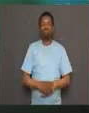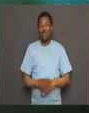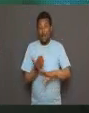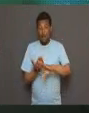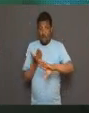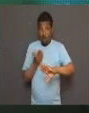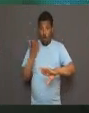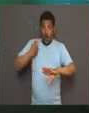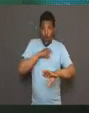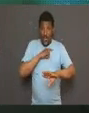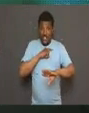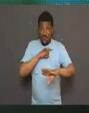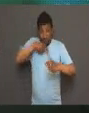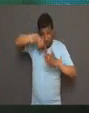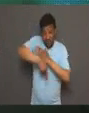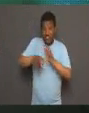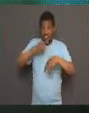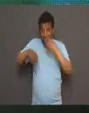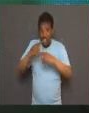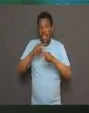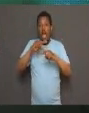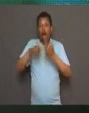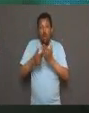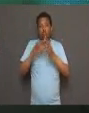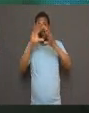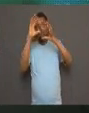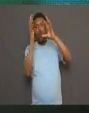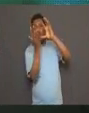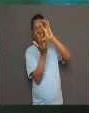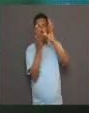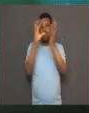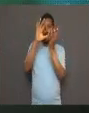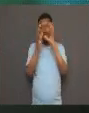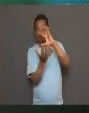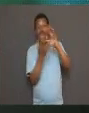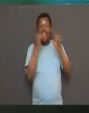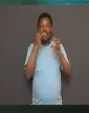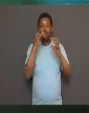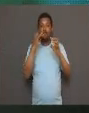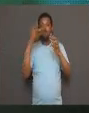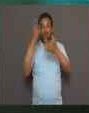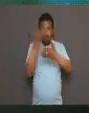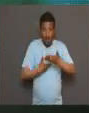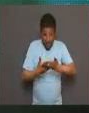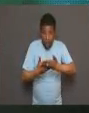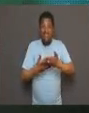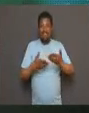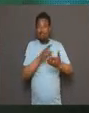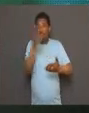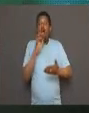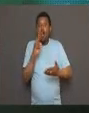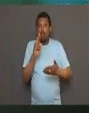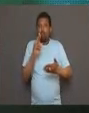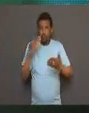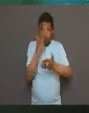Before we go into detail about globes and maps, there are some new